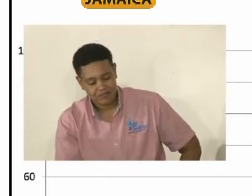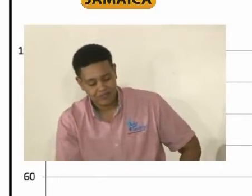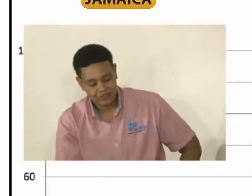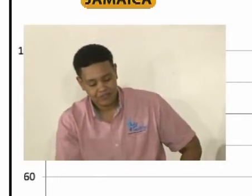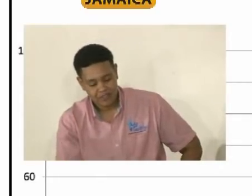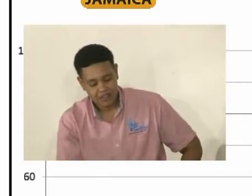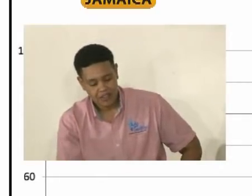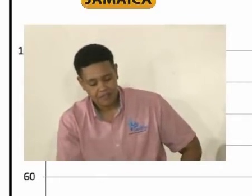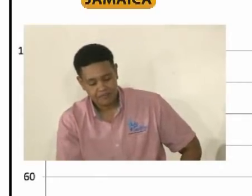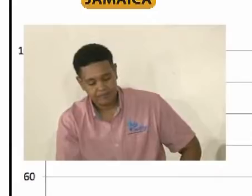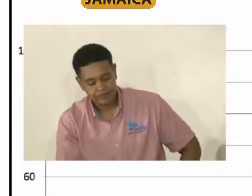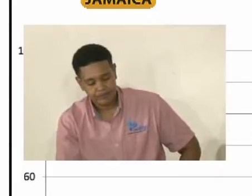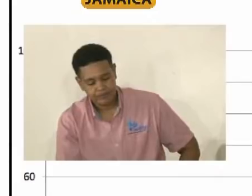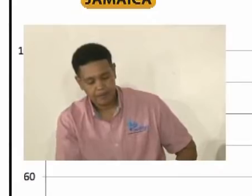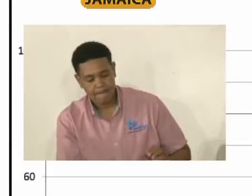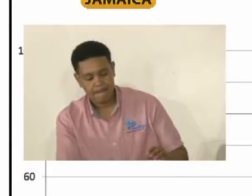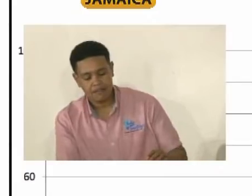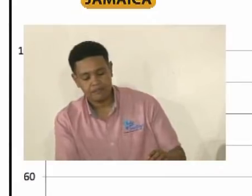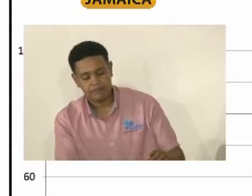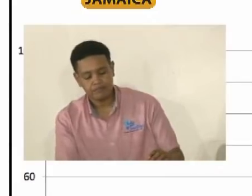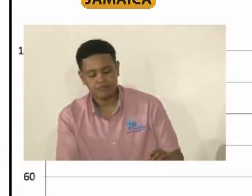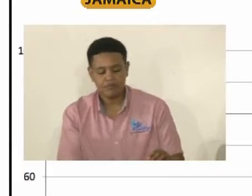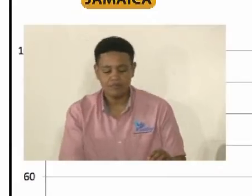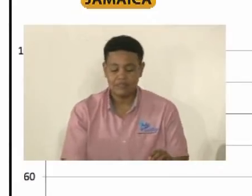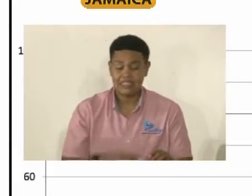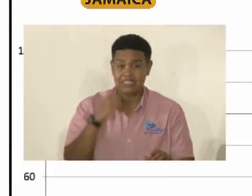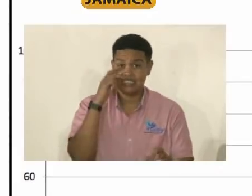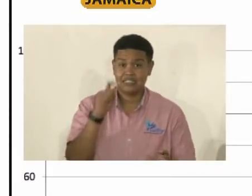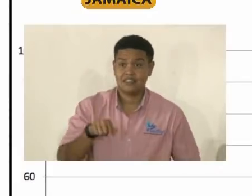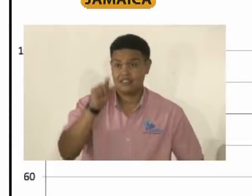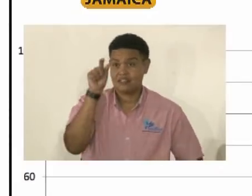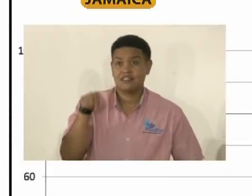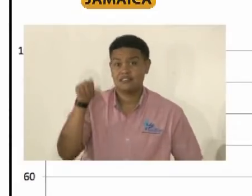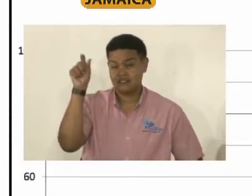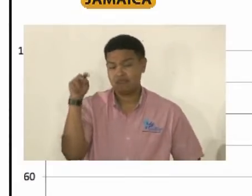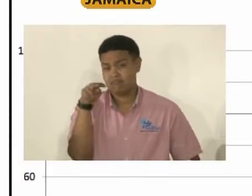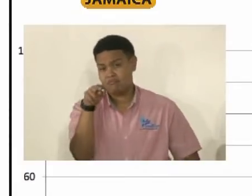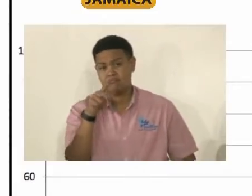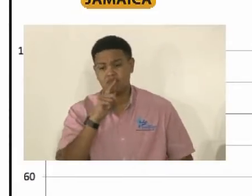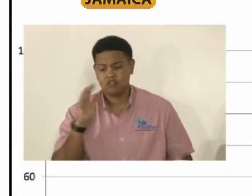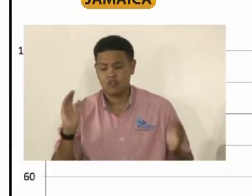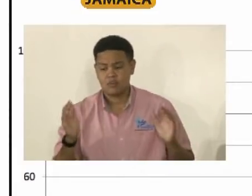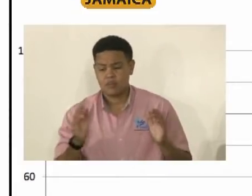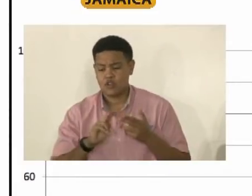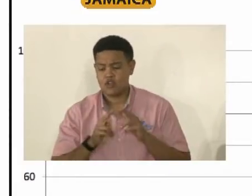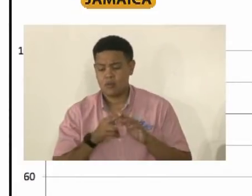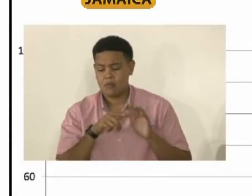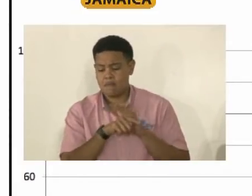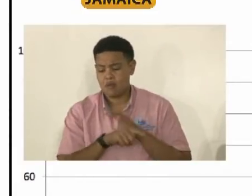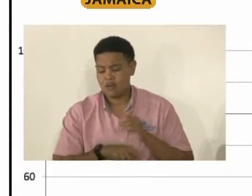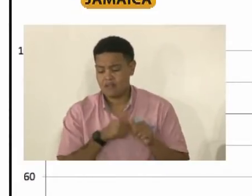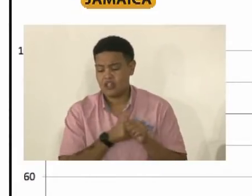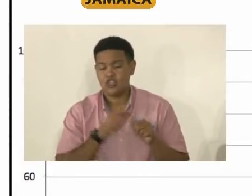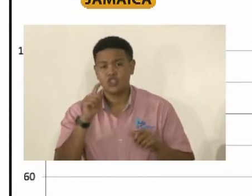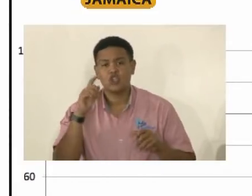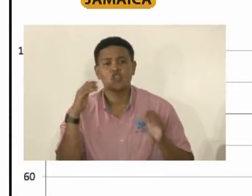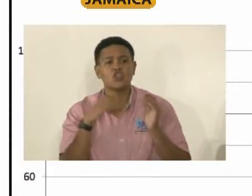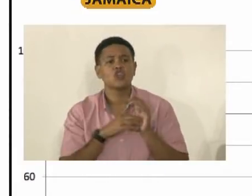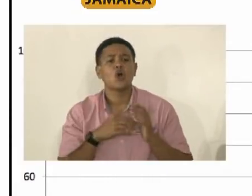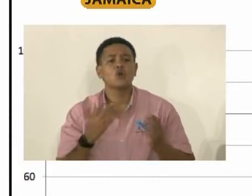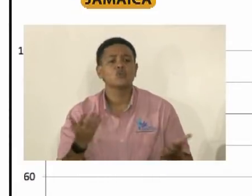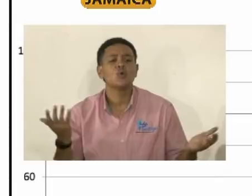However, what we can see from the height of those bars, which correspond to the number of murders per 100,000, is that there